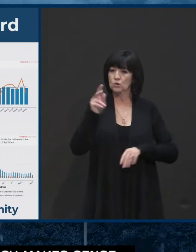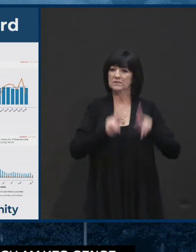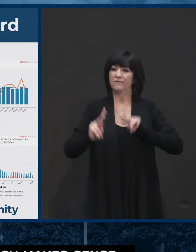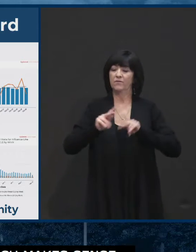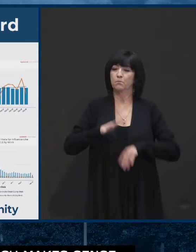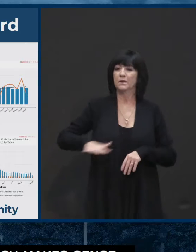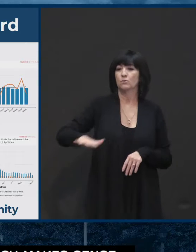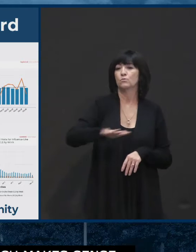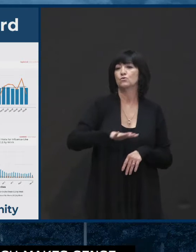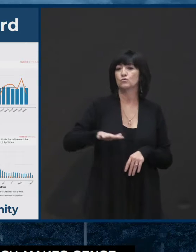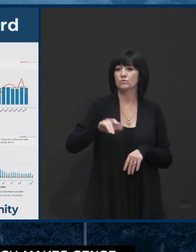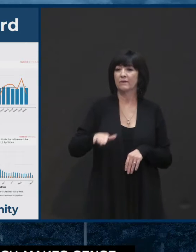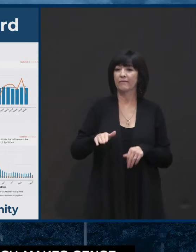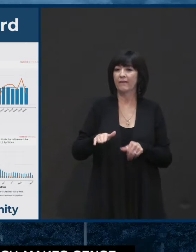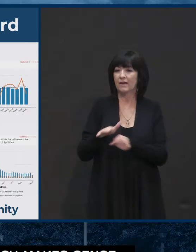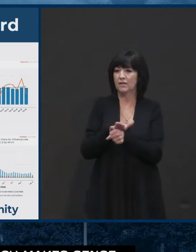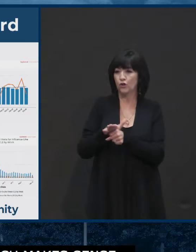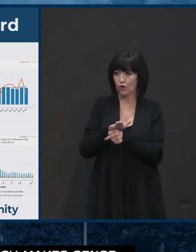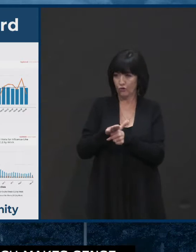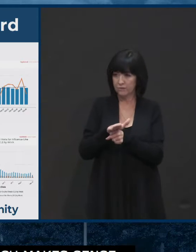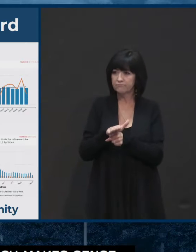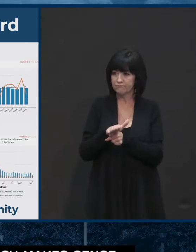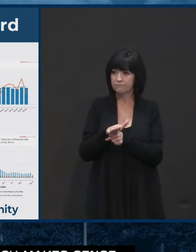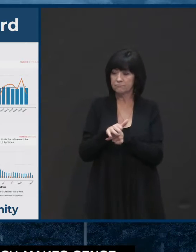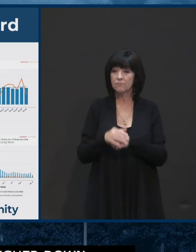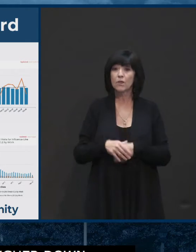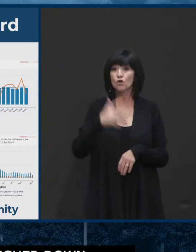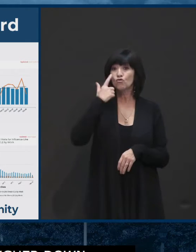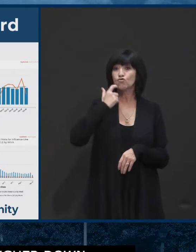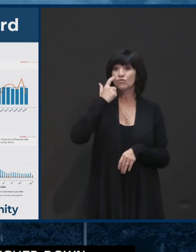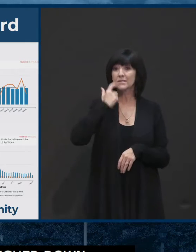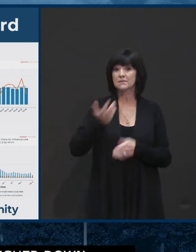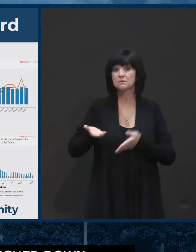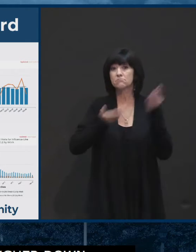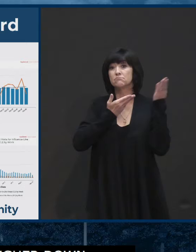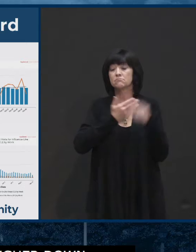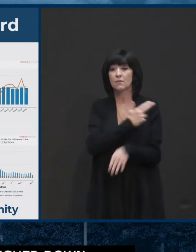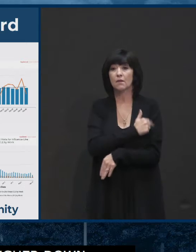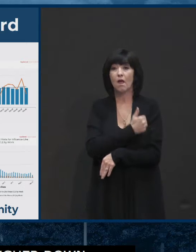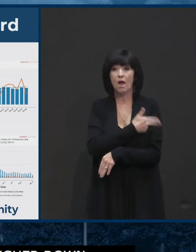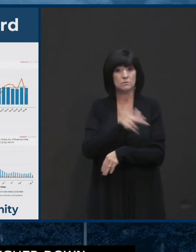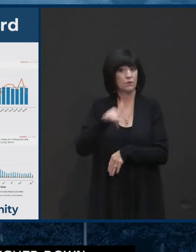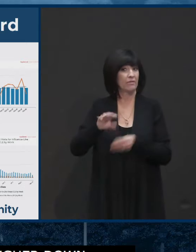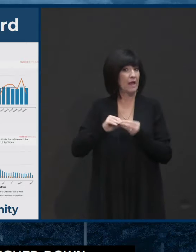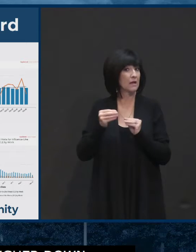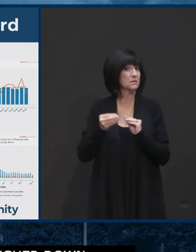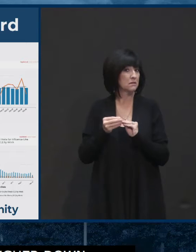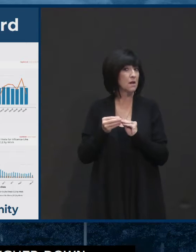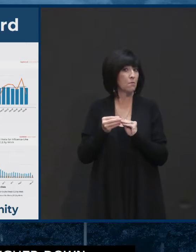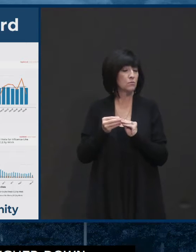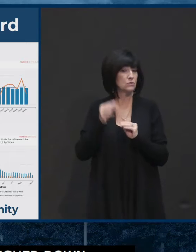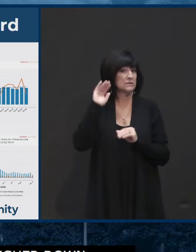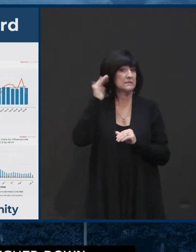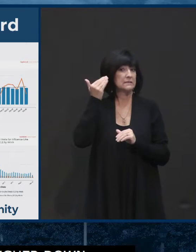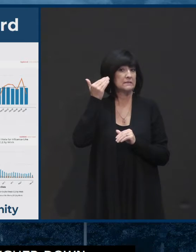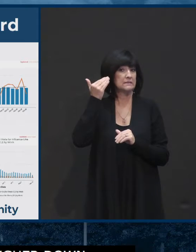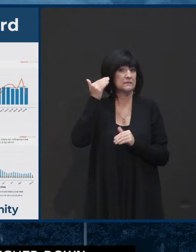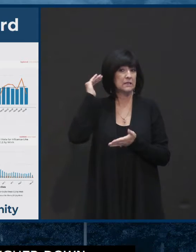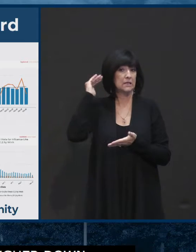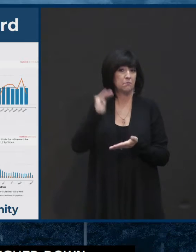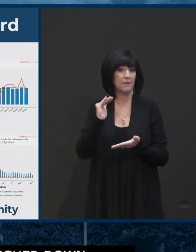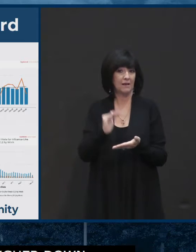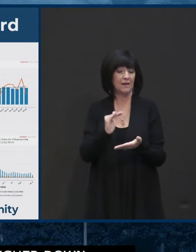shows new hospitalizations. Again, that's trending down, which is a good thing. We have seen some outbreaks in our nursing homes